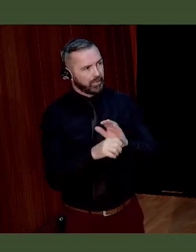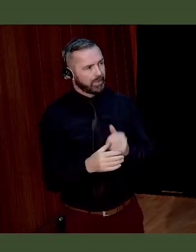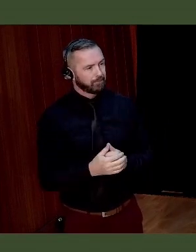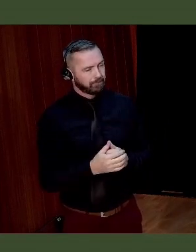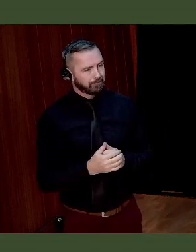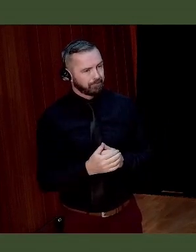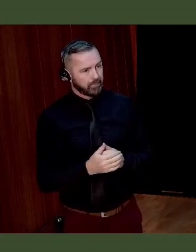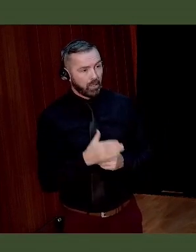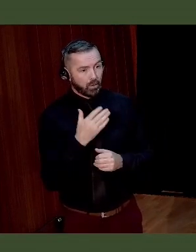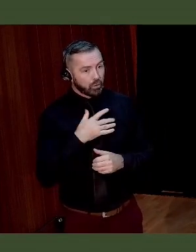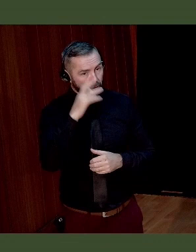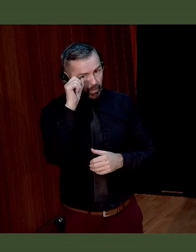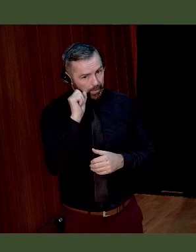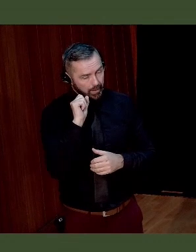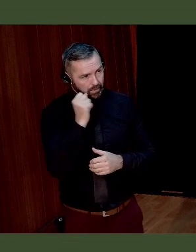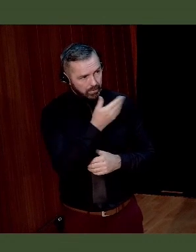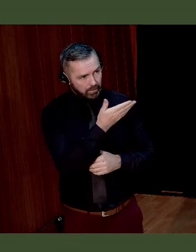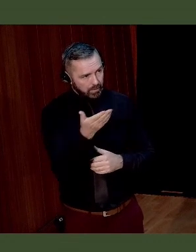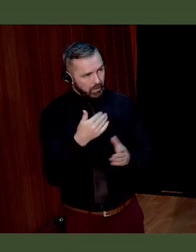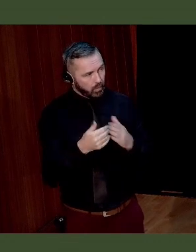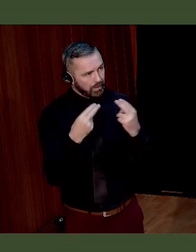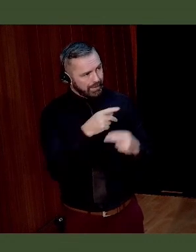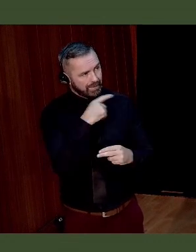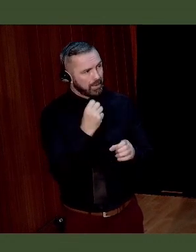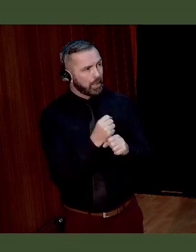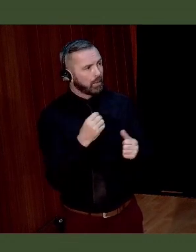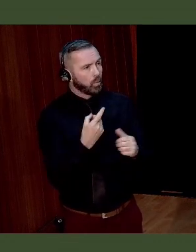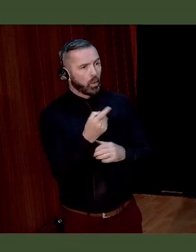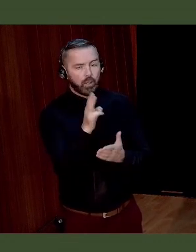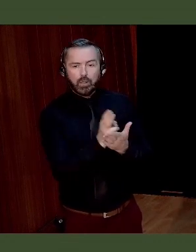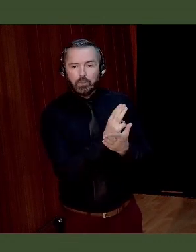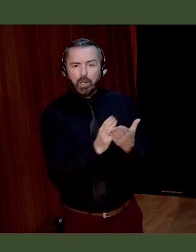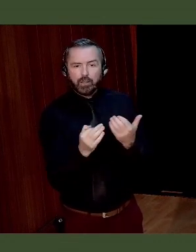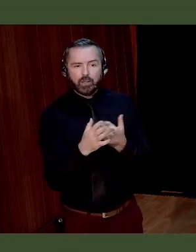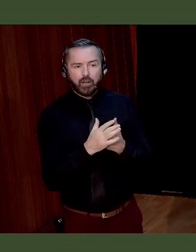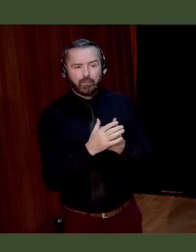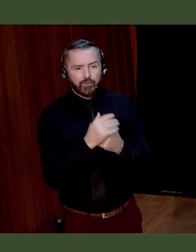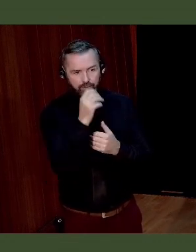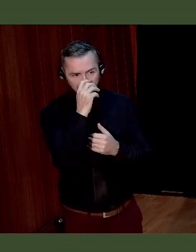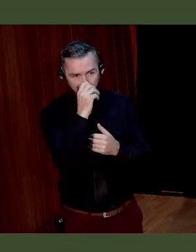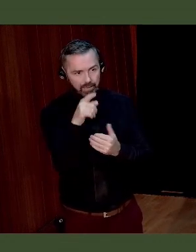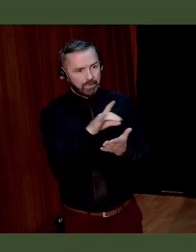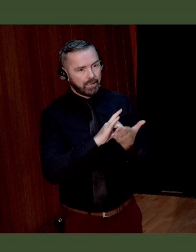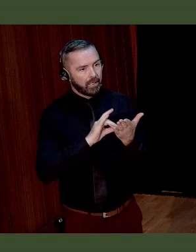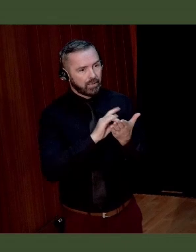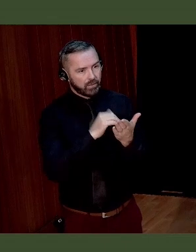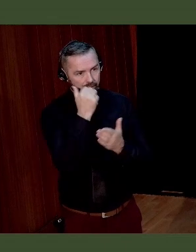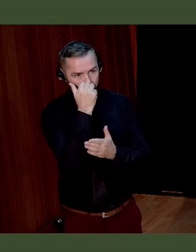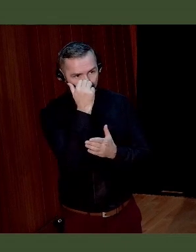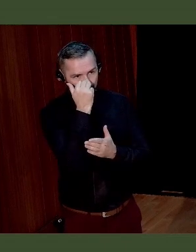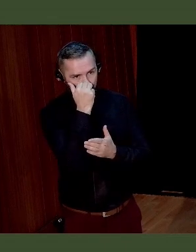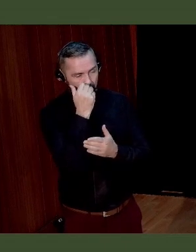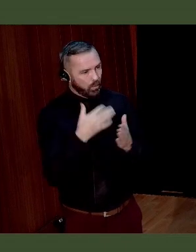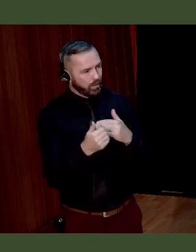Just a personal reminder, perhaps, about what I have to say about one aspect of this story is that this is the